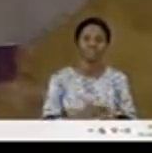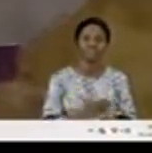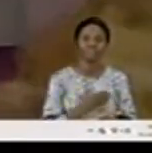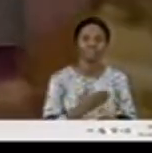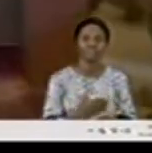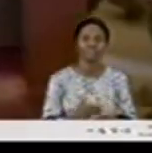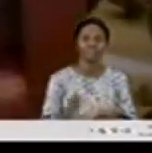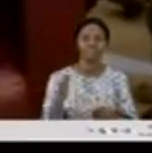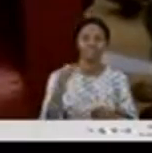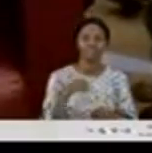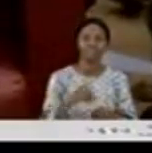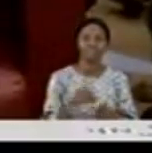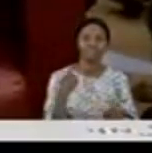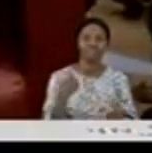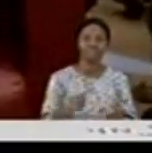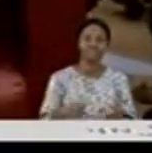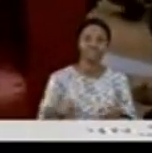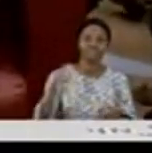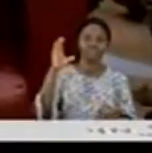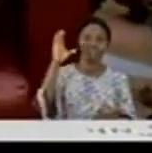In the cross,